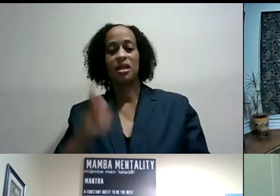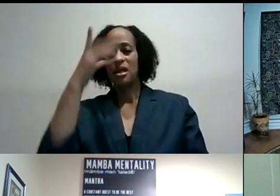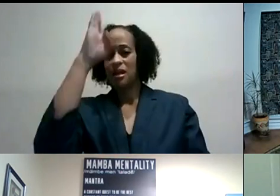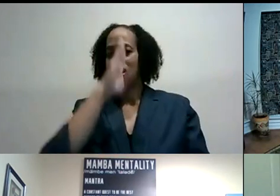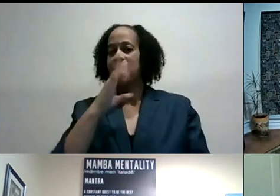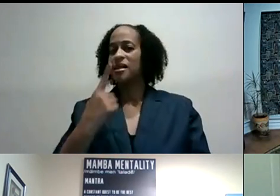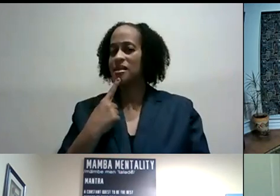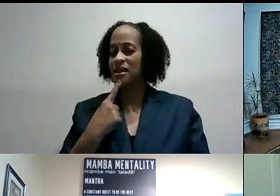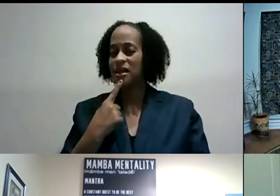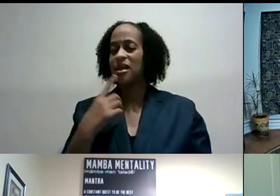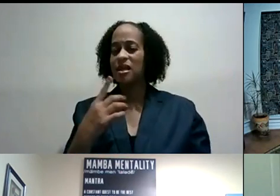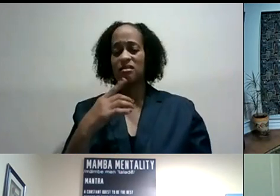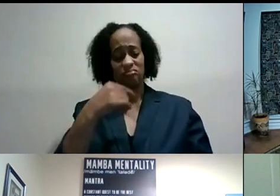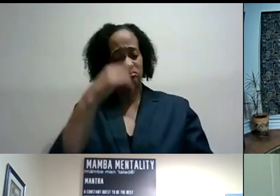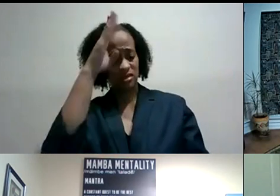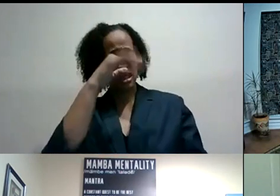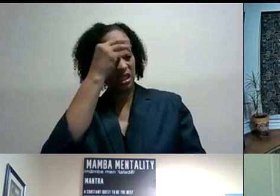said to Cain,